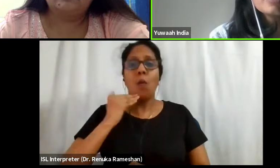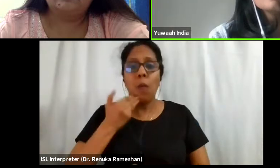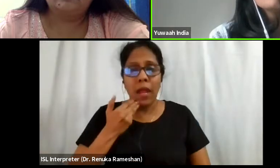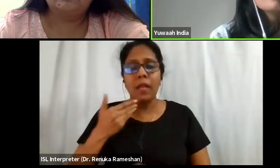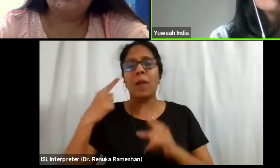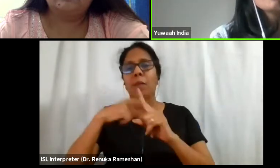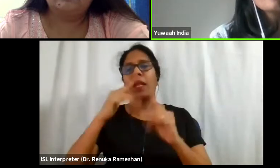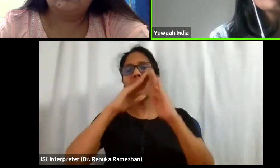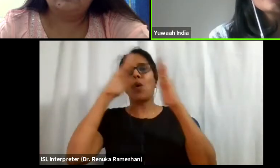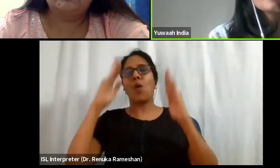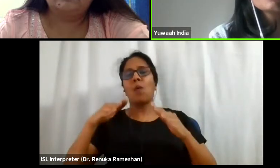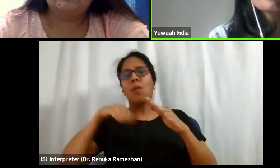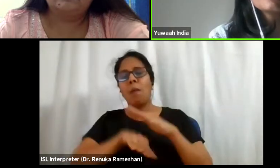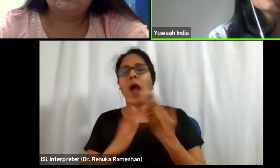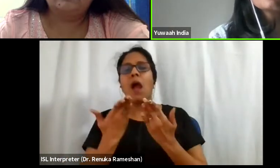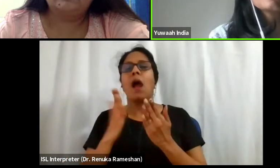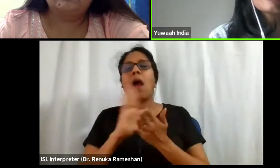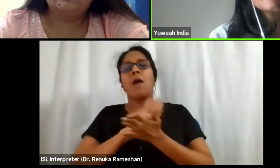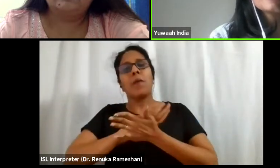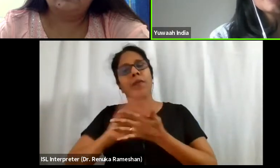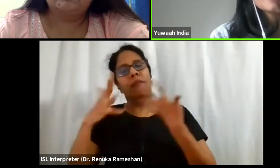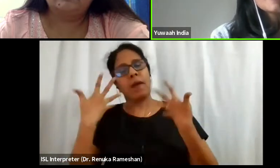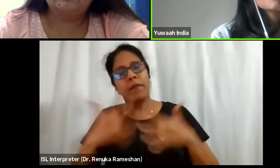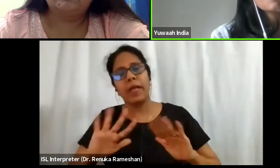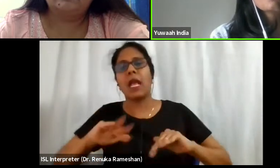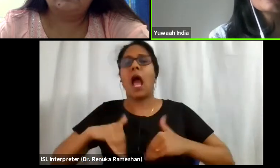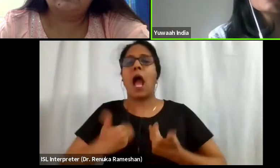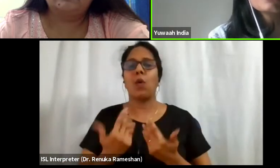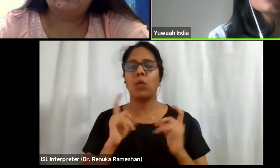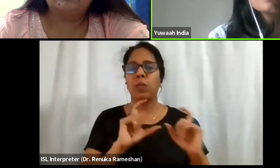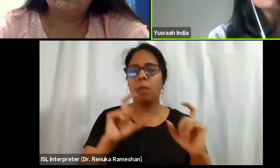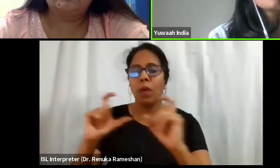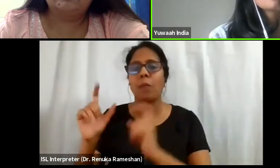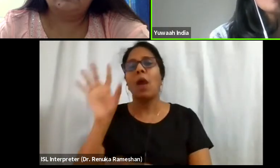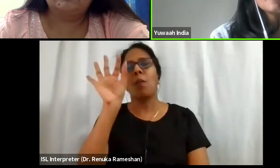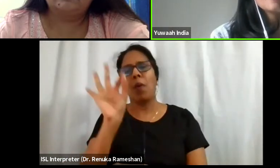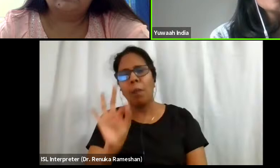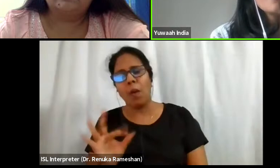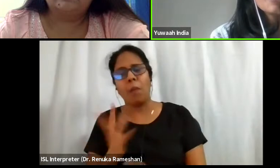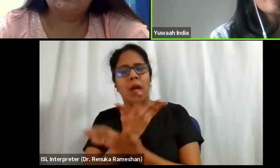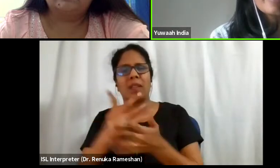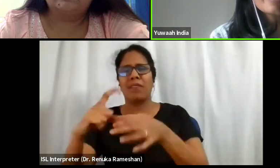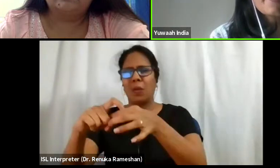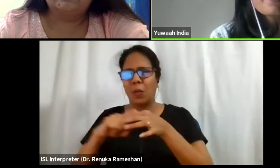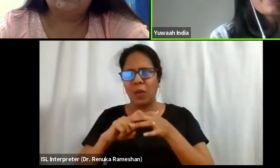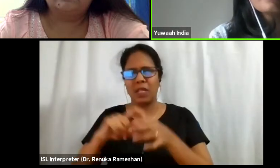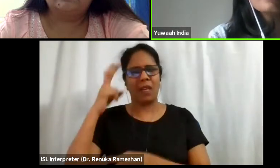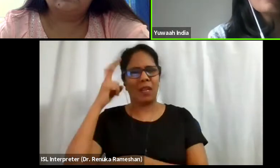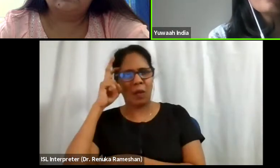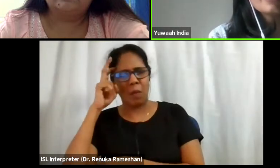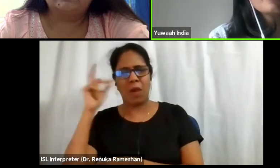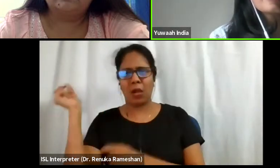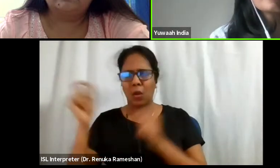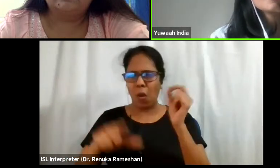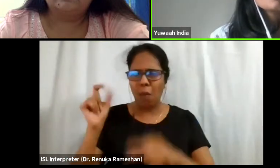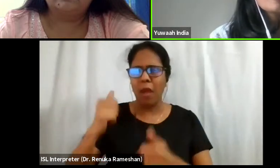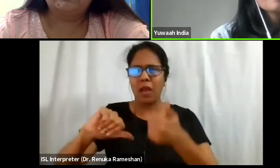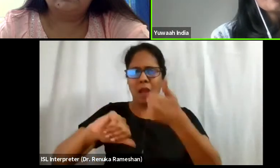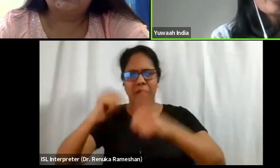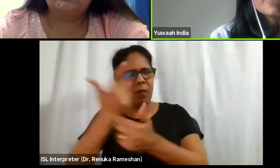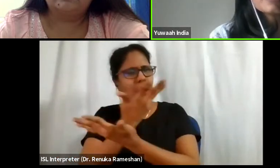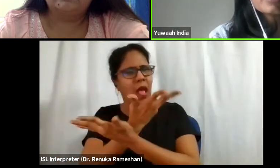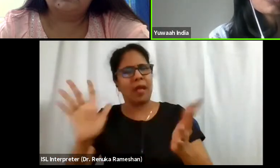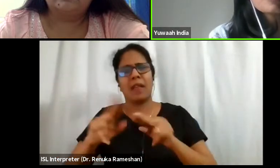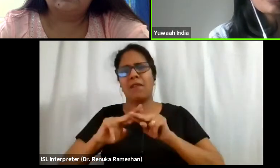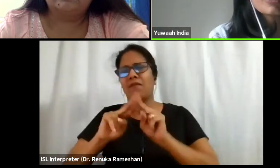well. Throughout the session, please don't hesitate to ask your questions, share comments, and feedback. They'll be answered